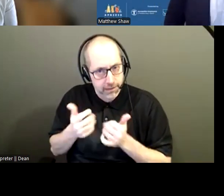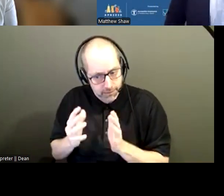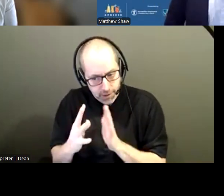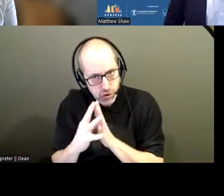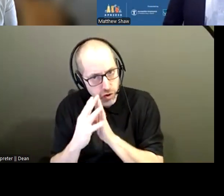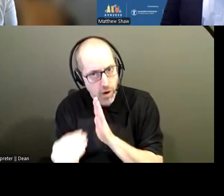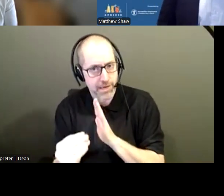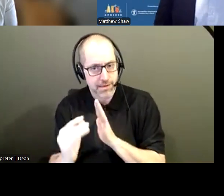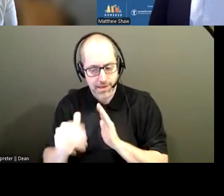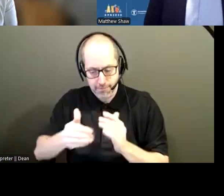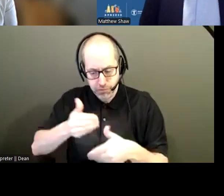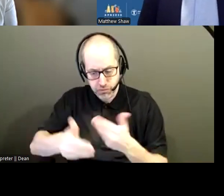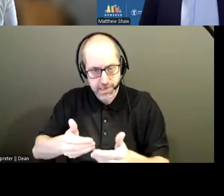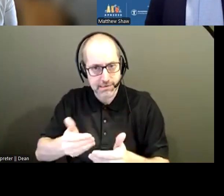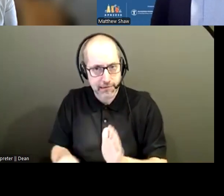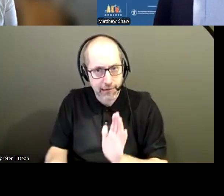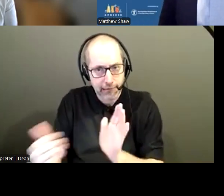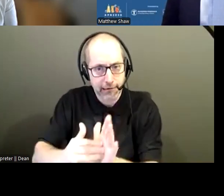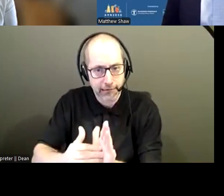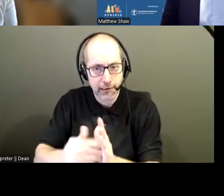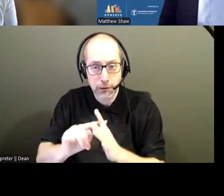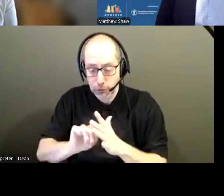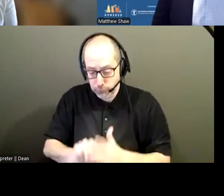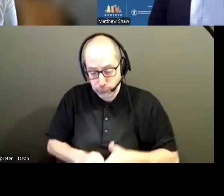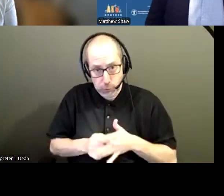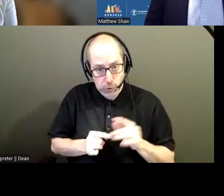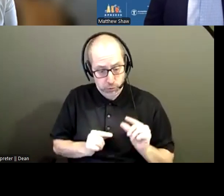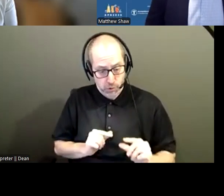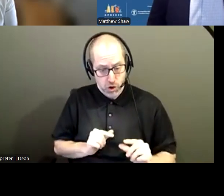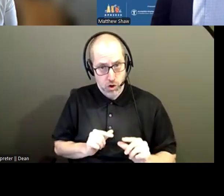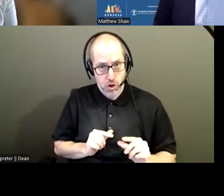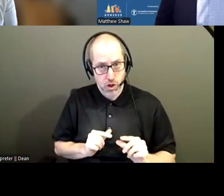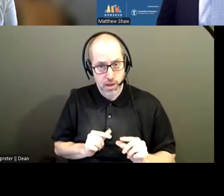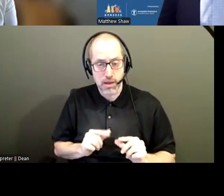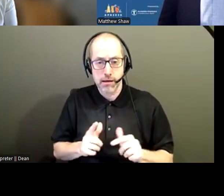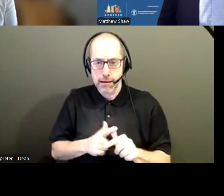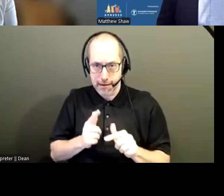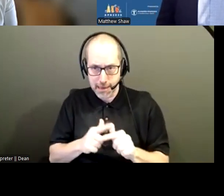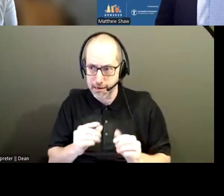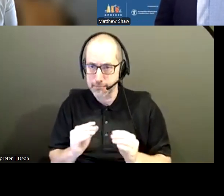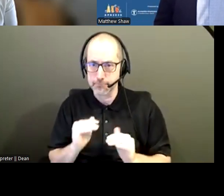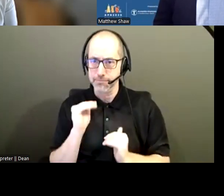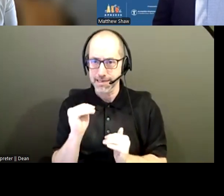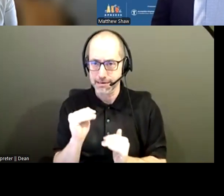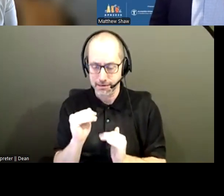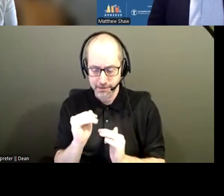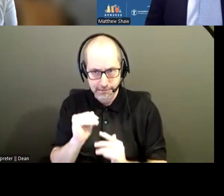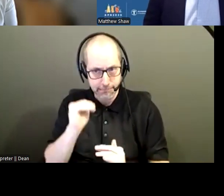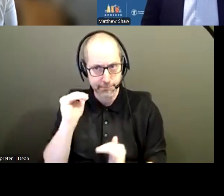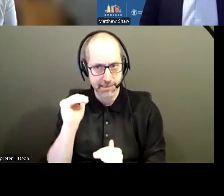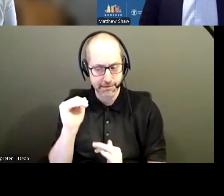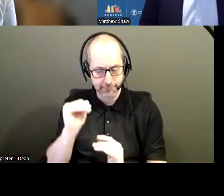those challenges. So starting from the small point of view and working your way bigger can help you